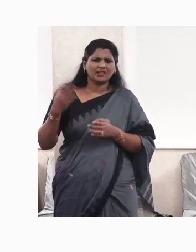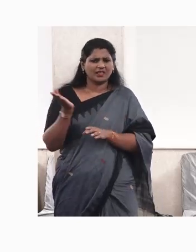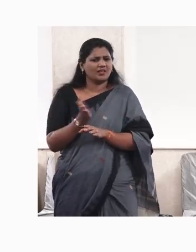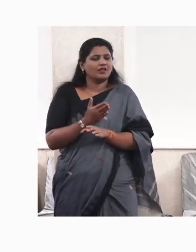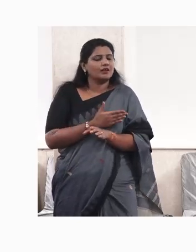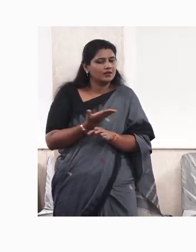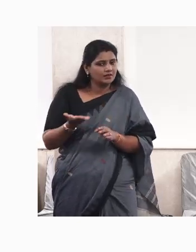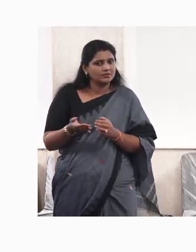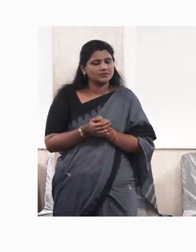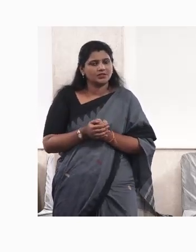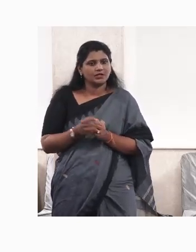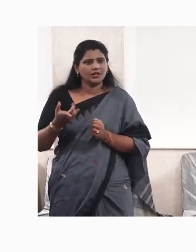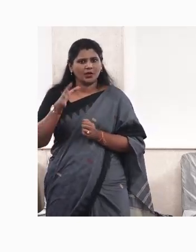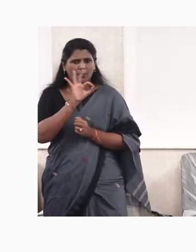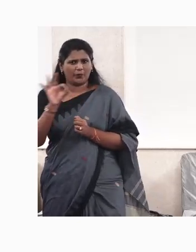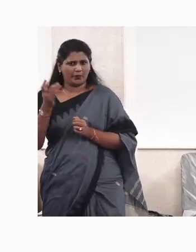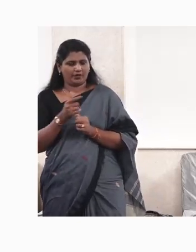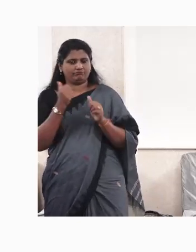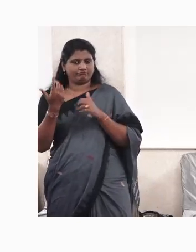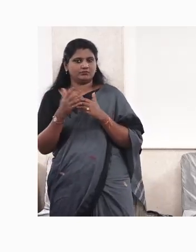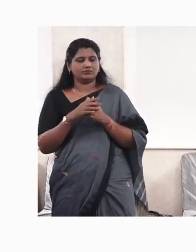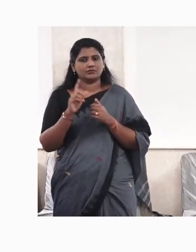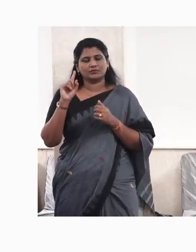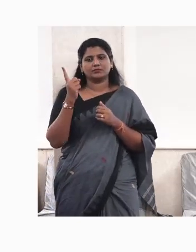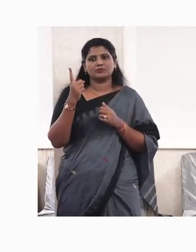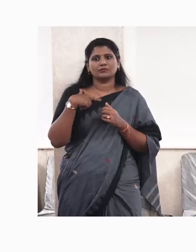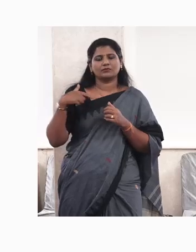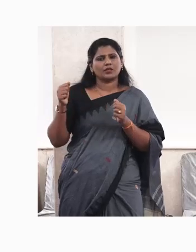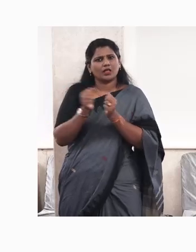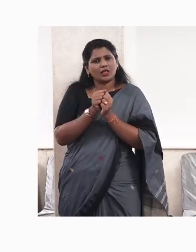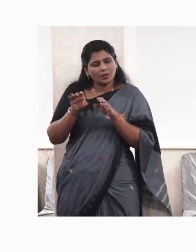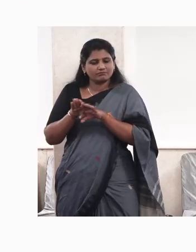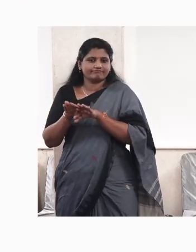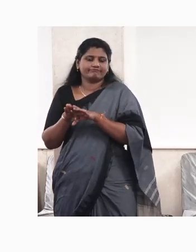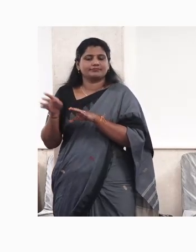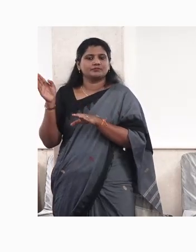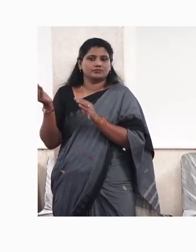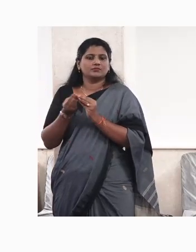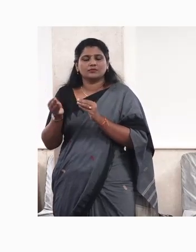Recently, just a week ago, one of my close relative